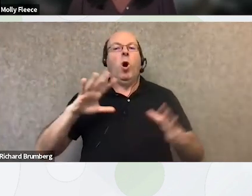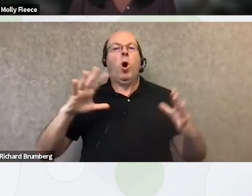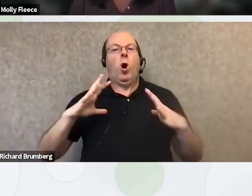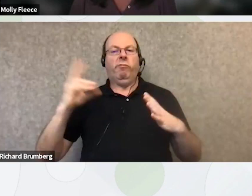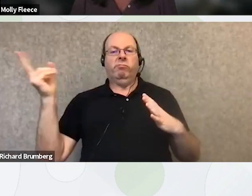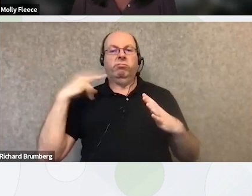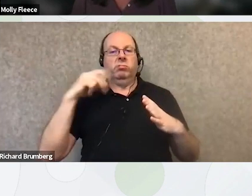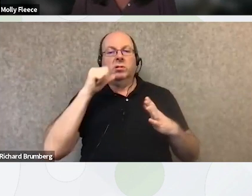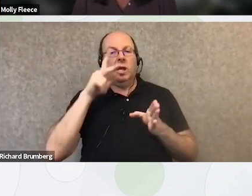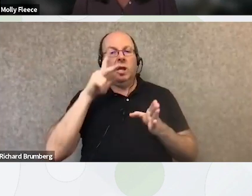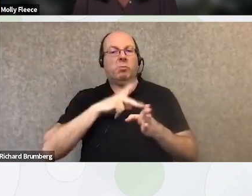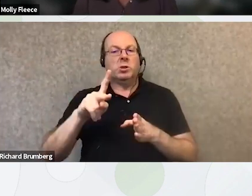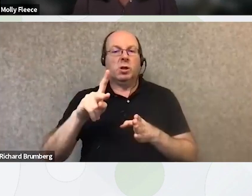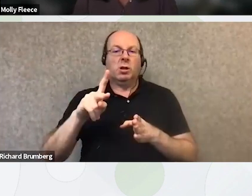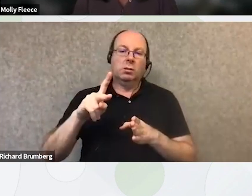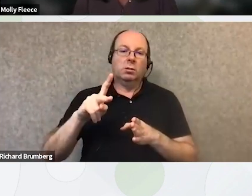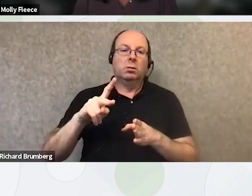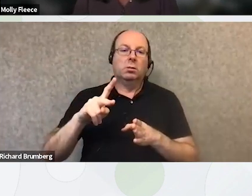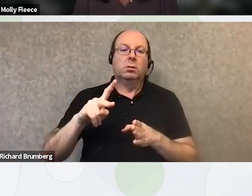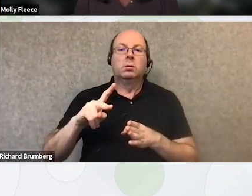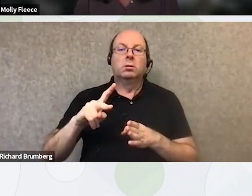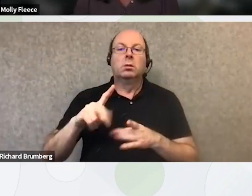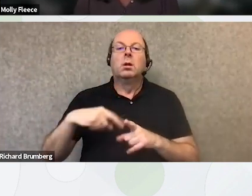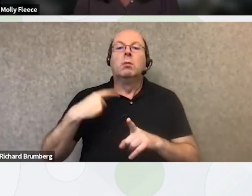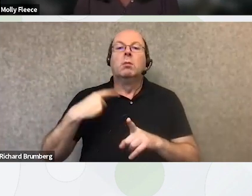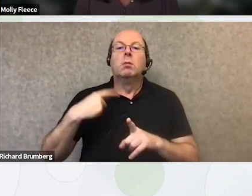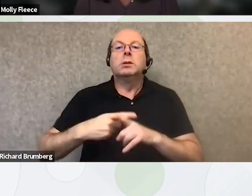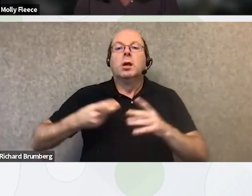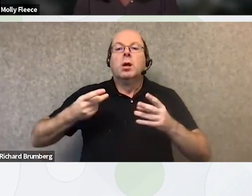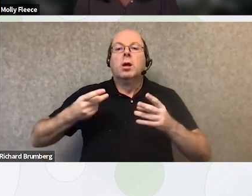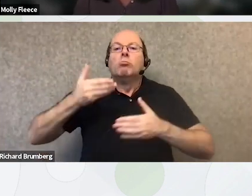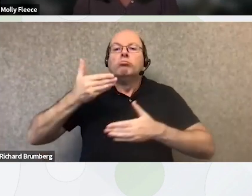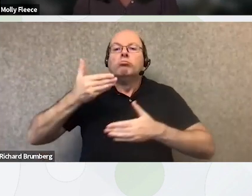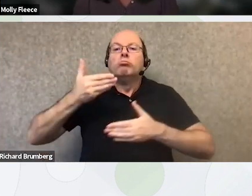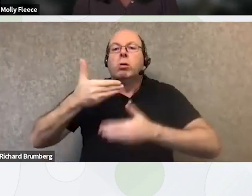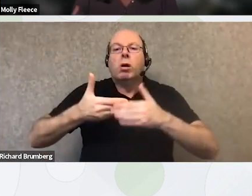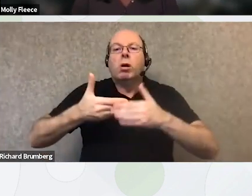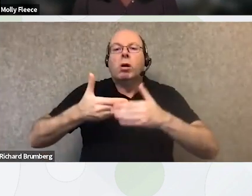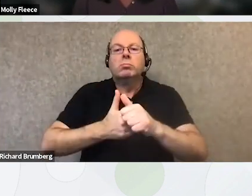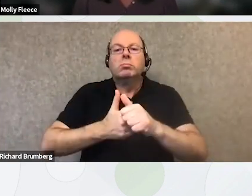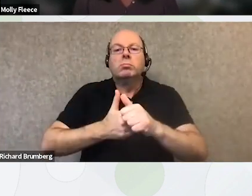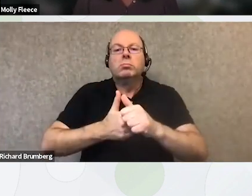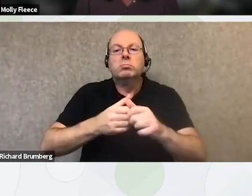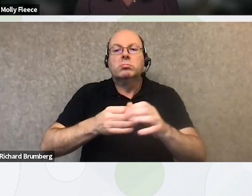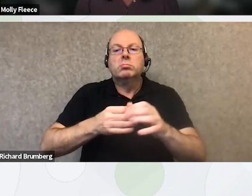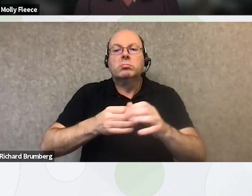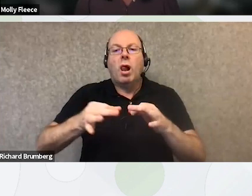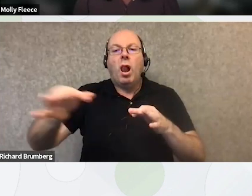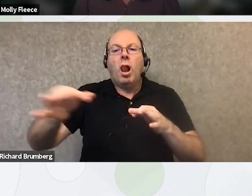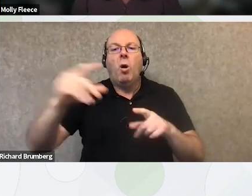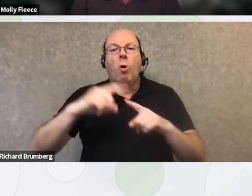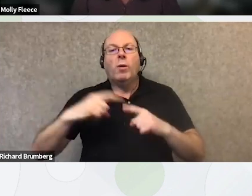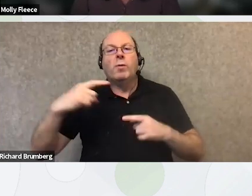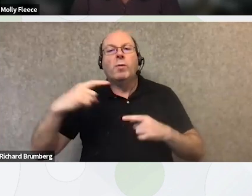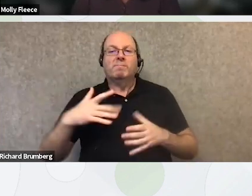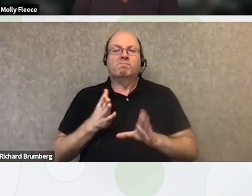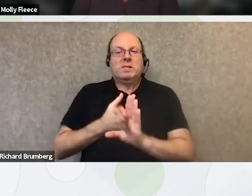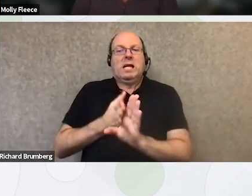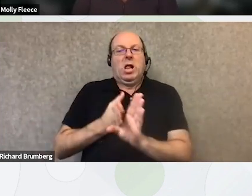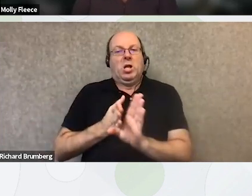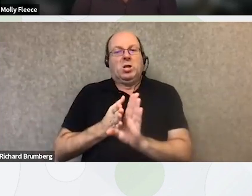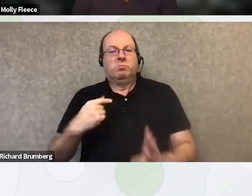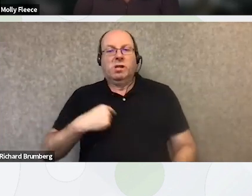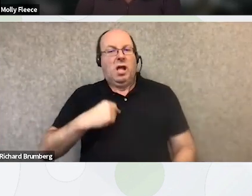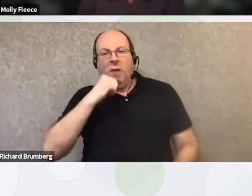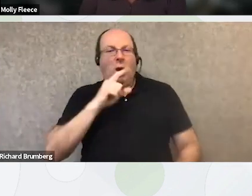and worries about lost productivity, as well as potentially the "I'm not that sick" mentality. There have been